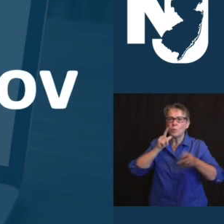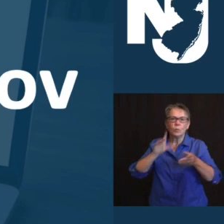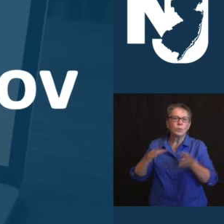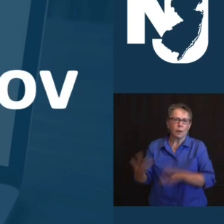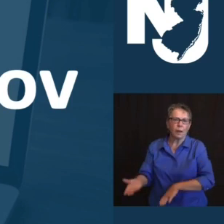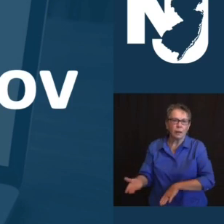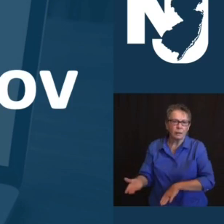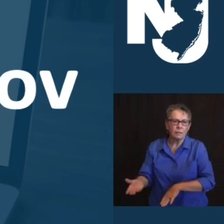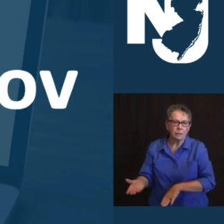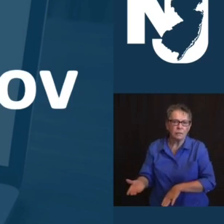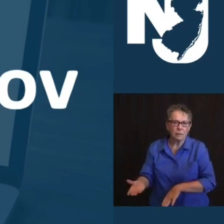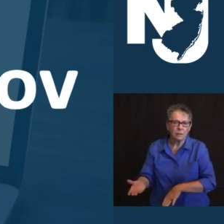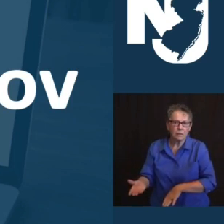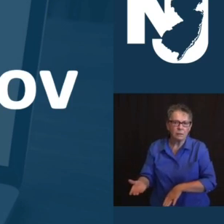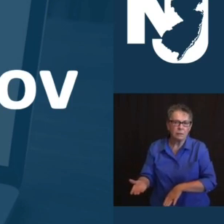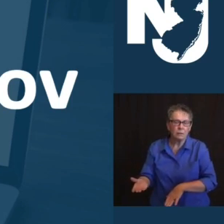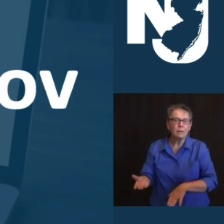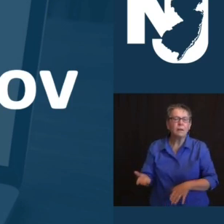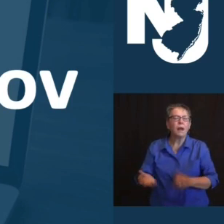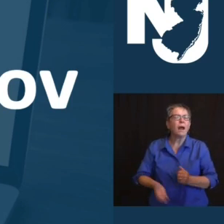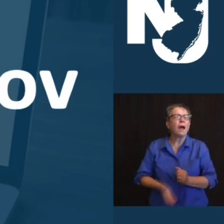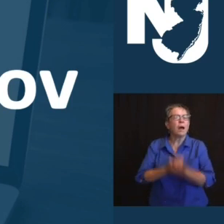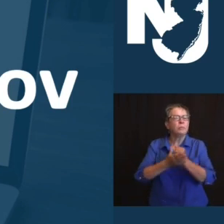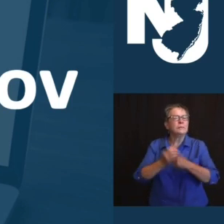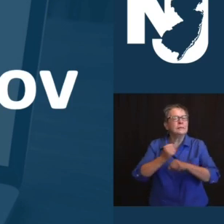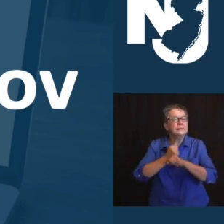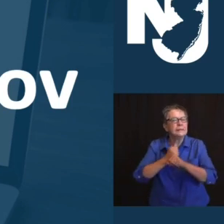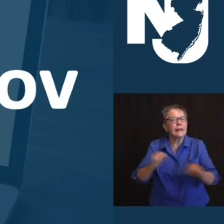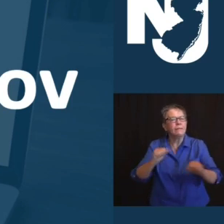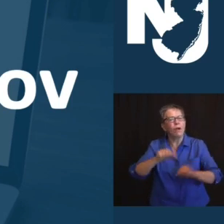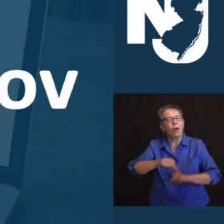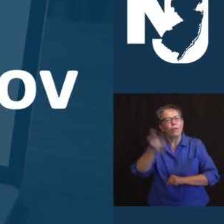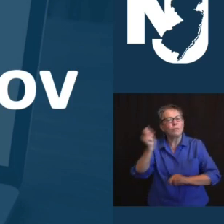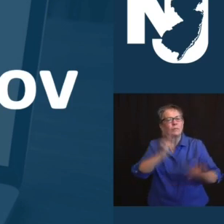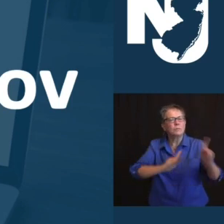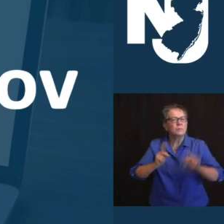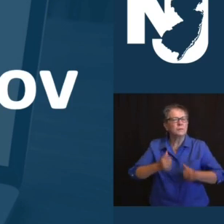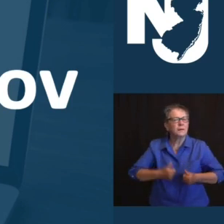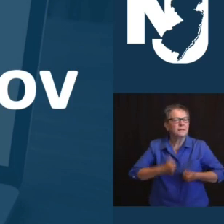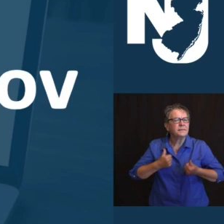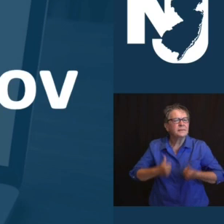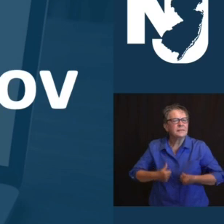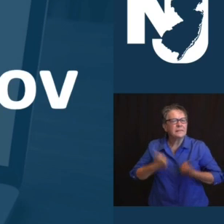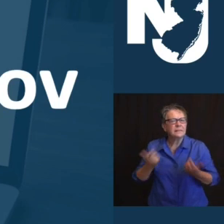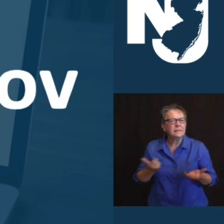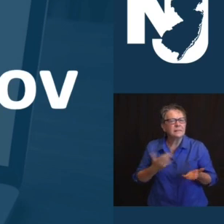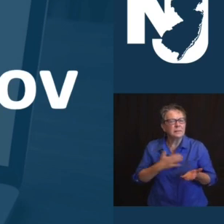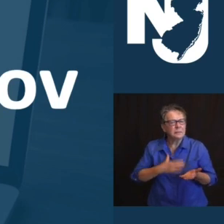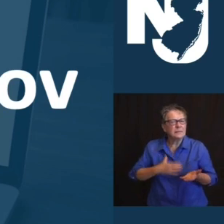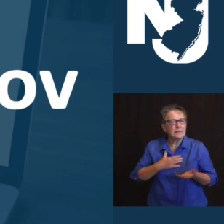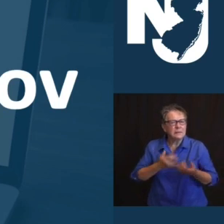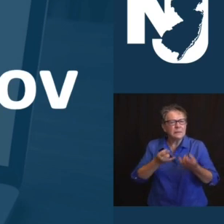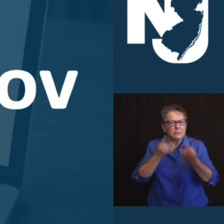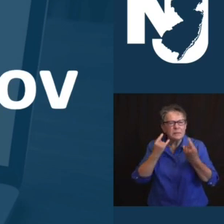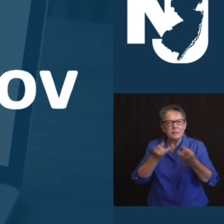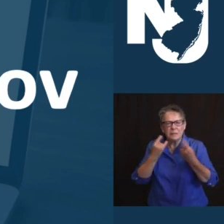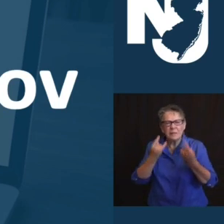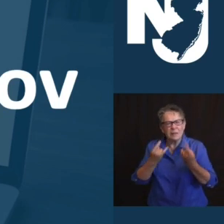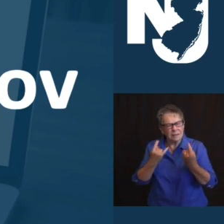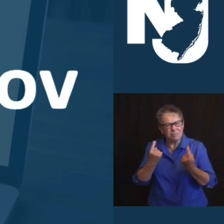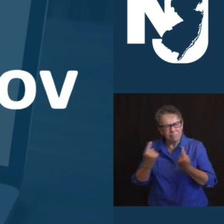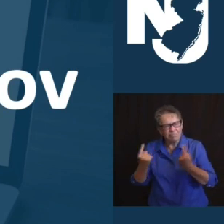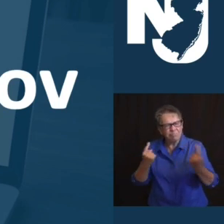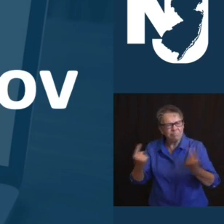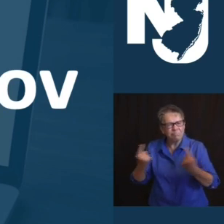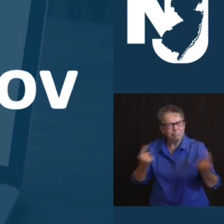COVID-19 will we have done our part. Wear your face covering. Keep a social distance from others. Wash